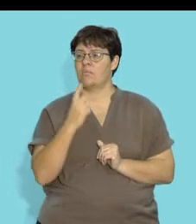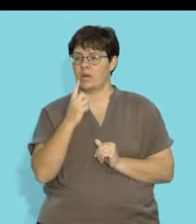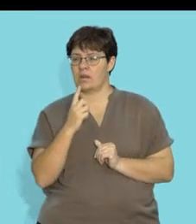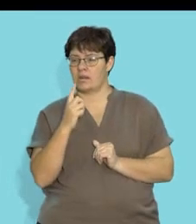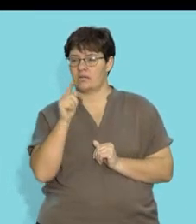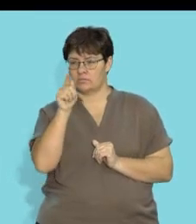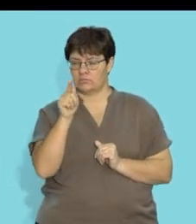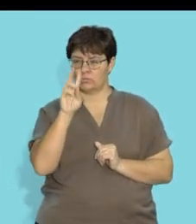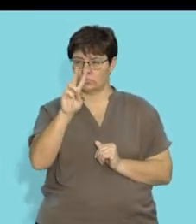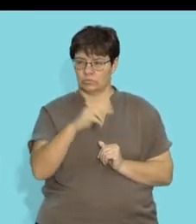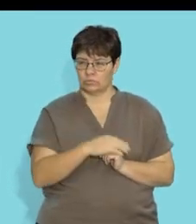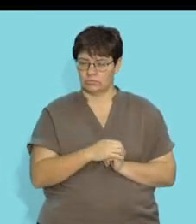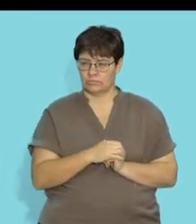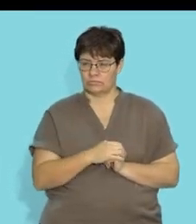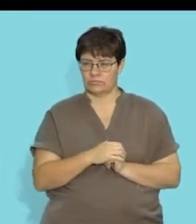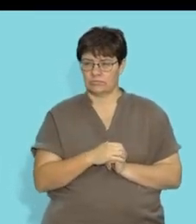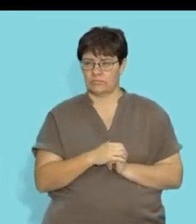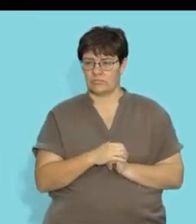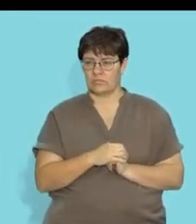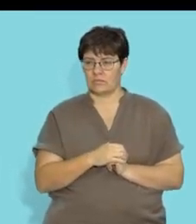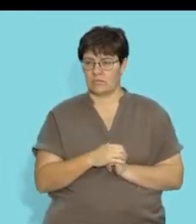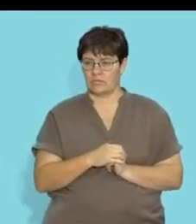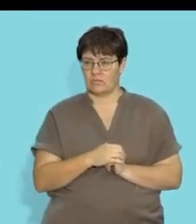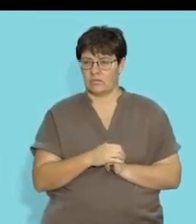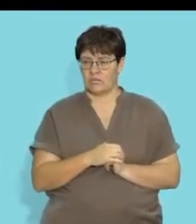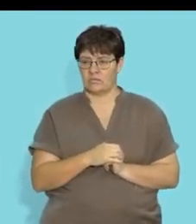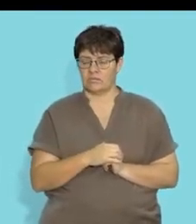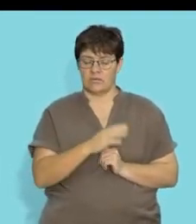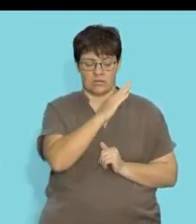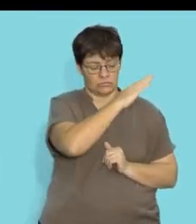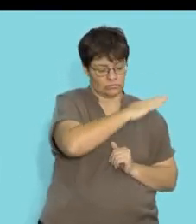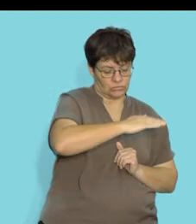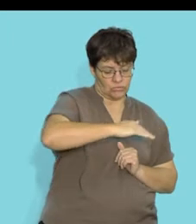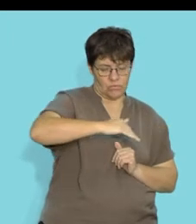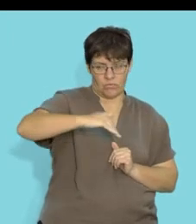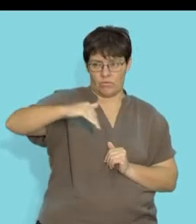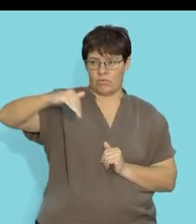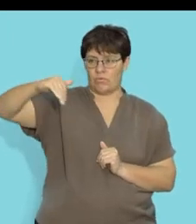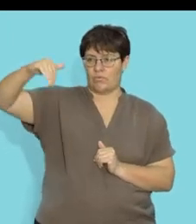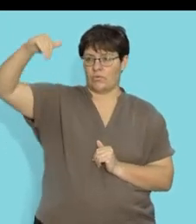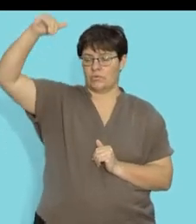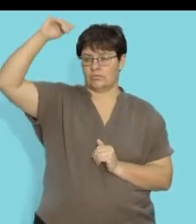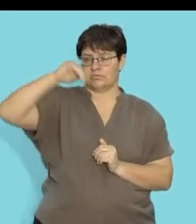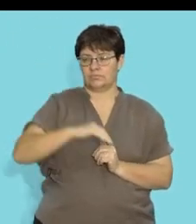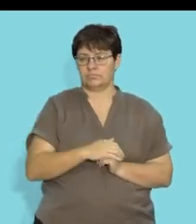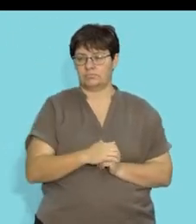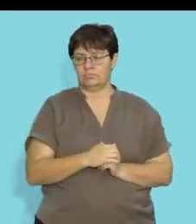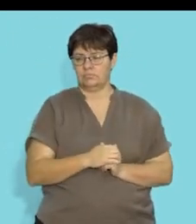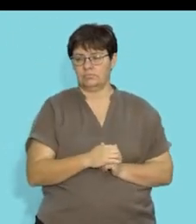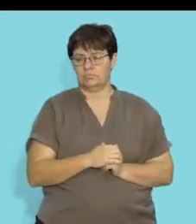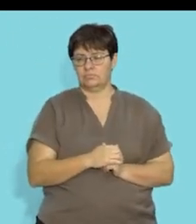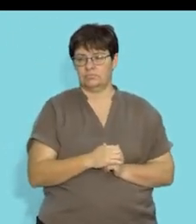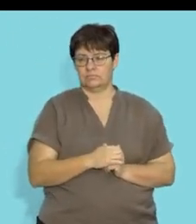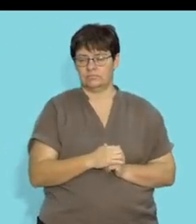My 1 goes with 2, it will be somewhere there. And then roughly when you join the points, it will then be